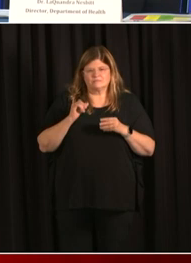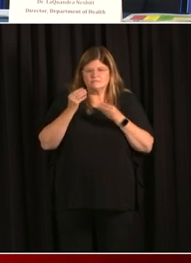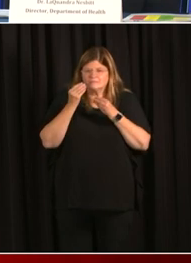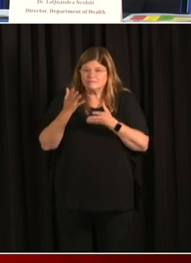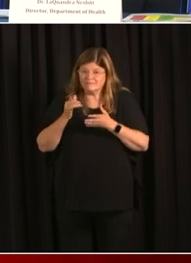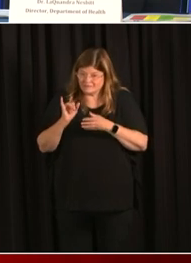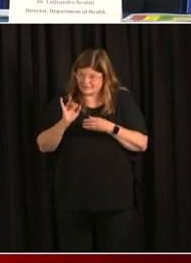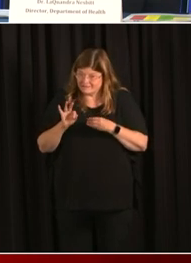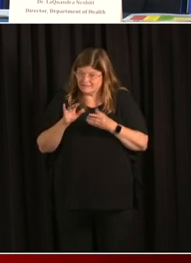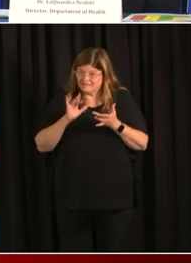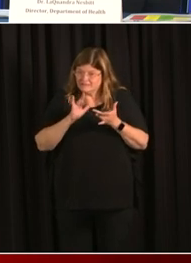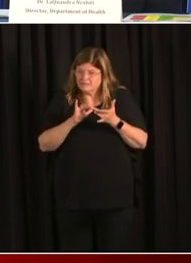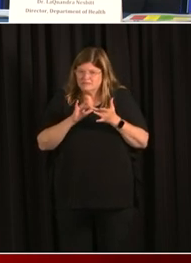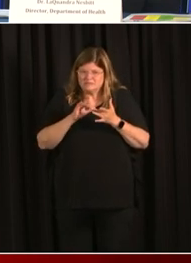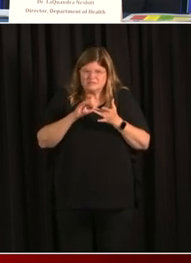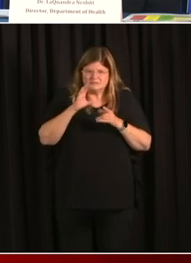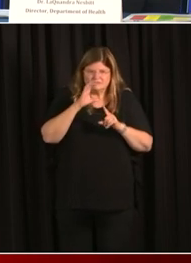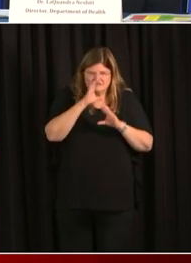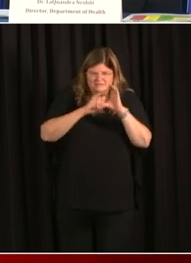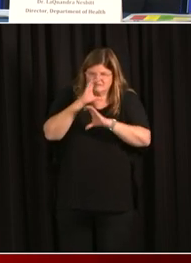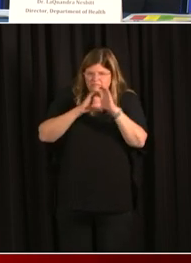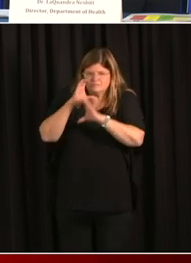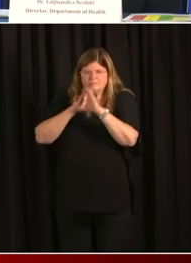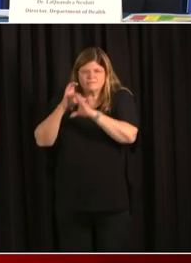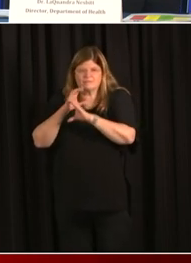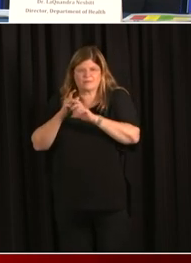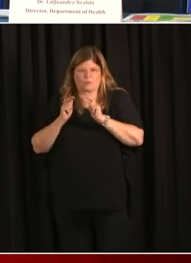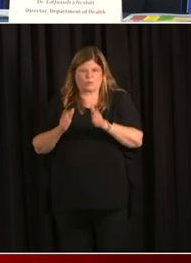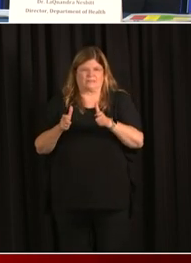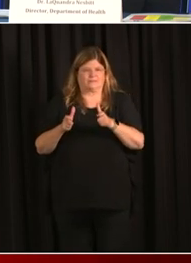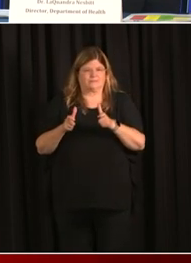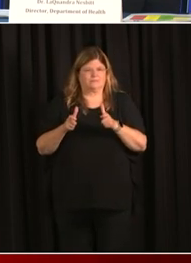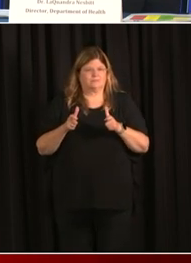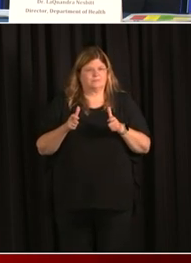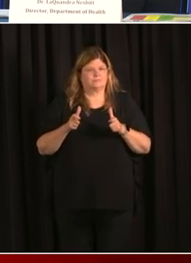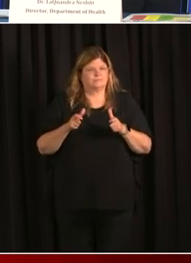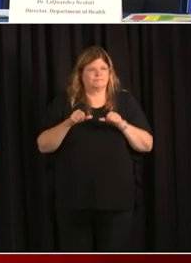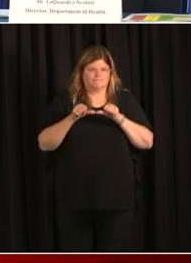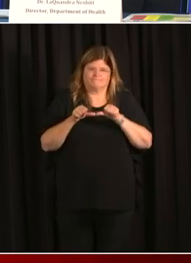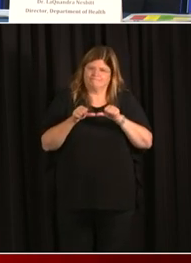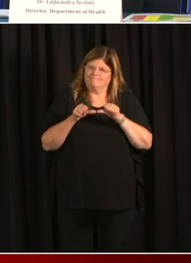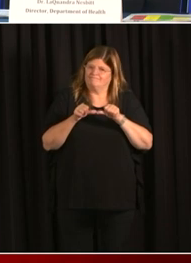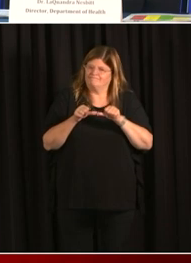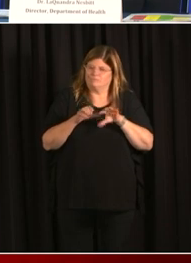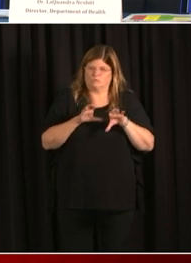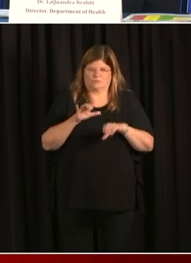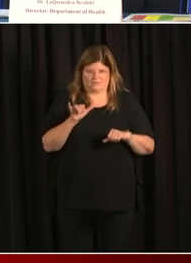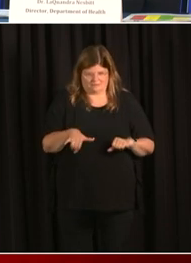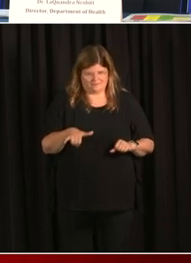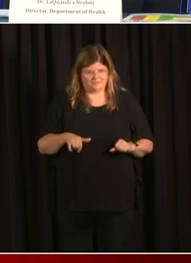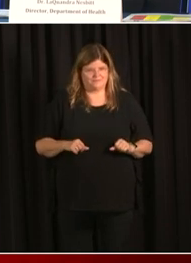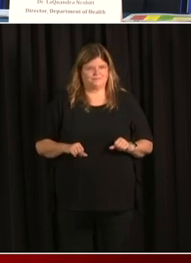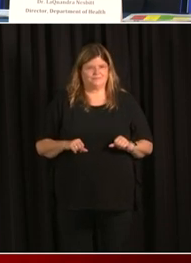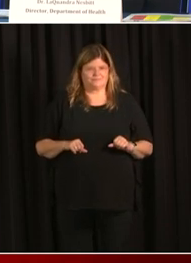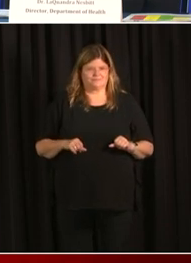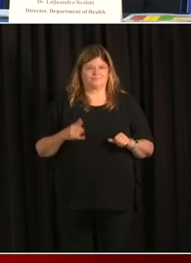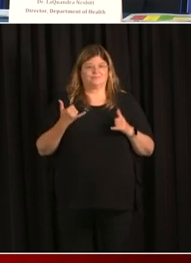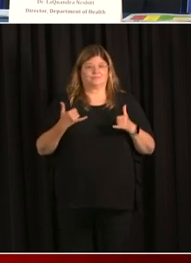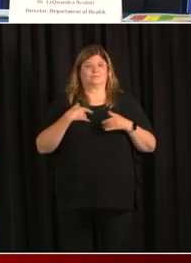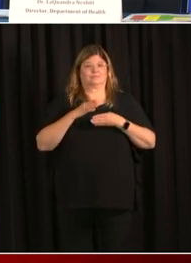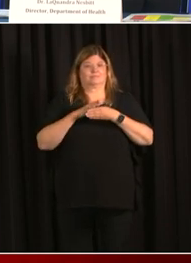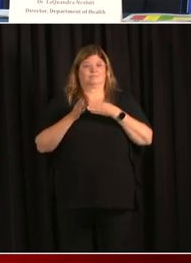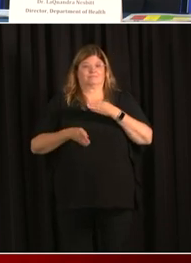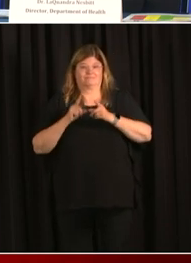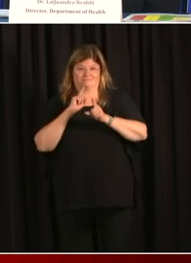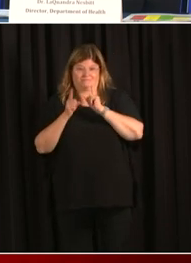contact attempt to a positive case routinely, we will continue to do that, but whether or not we're able to complete an